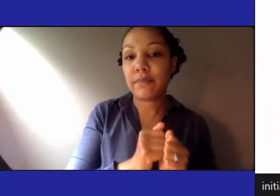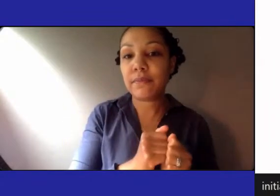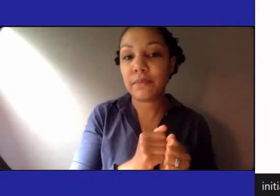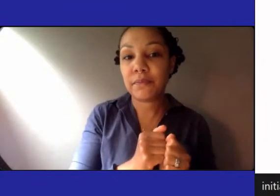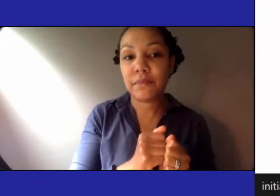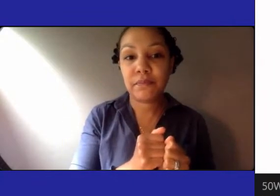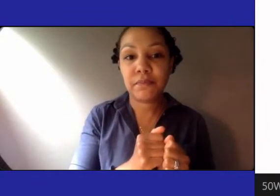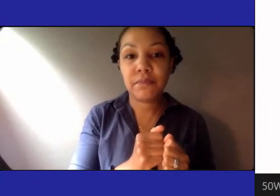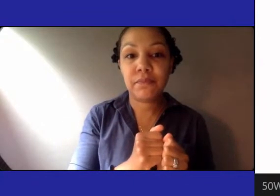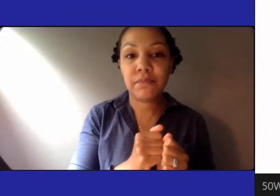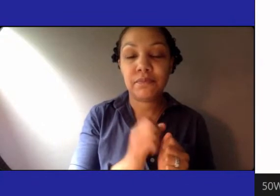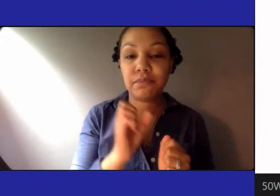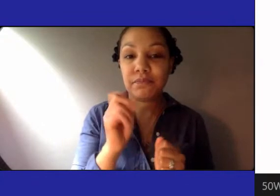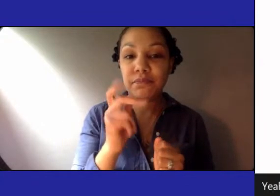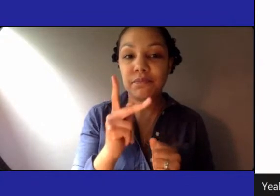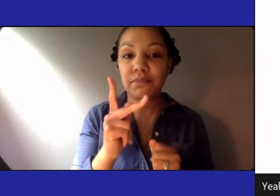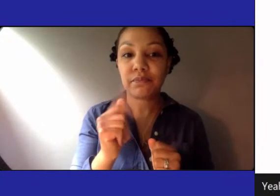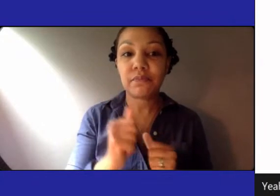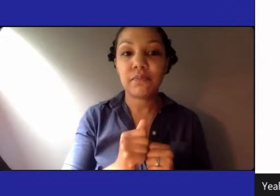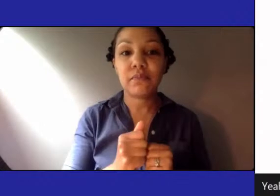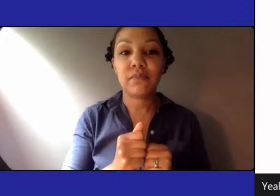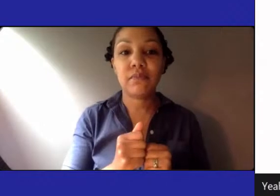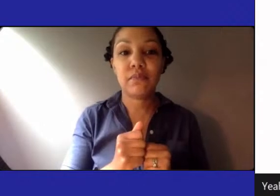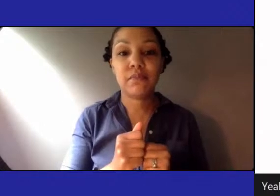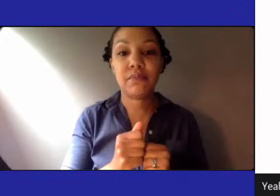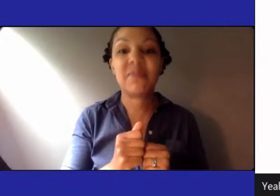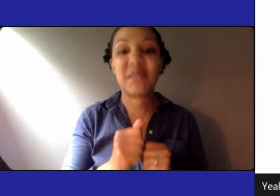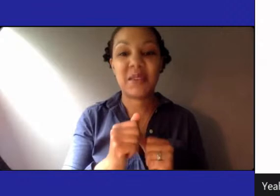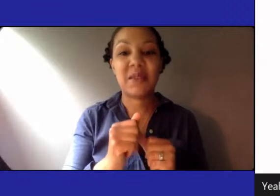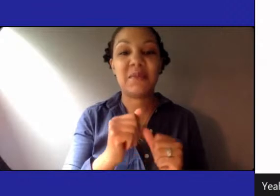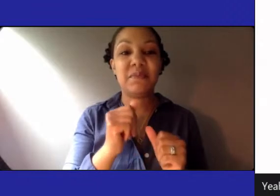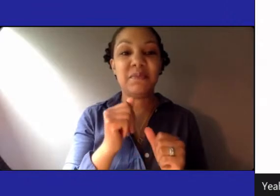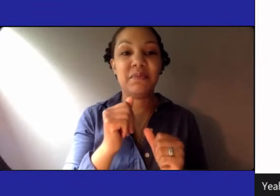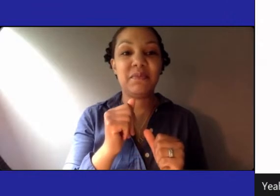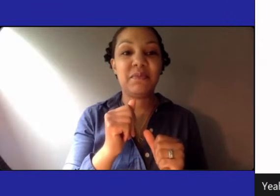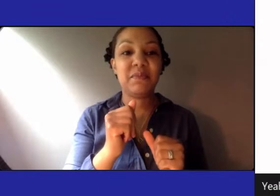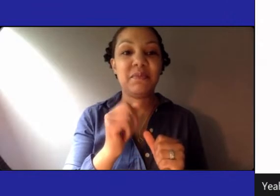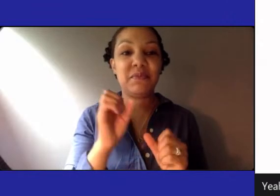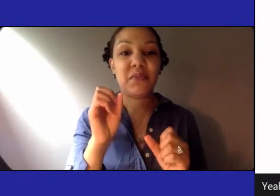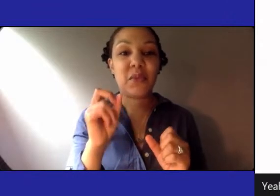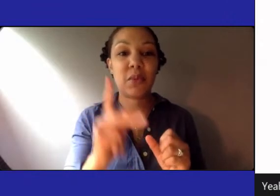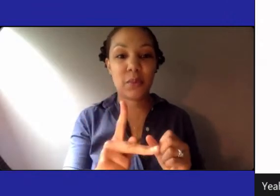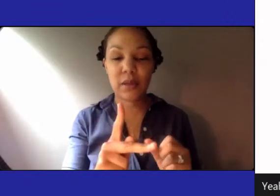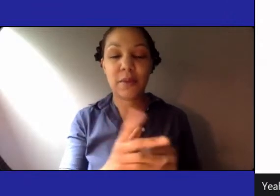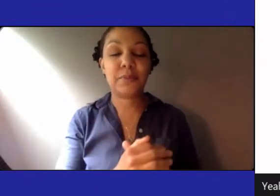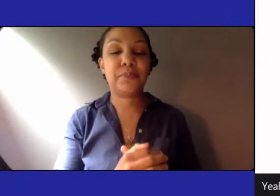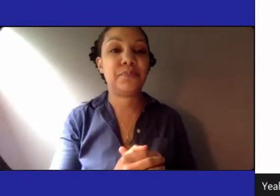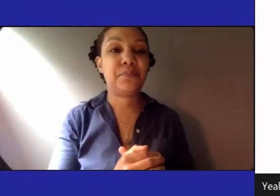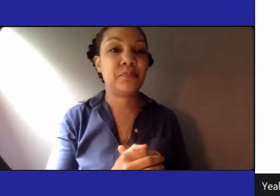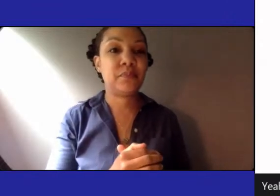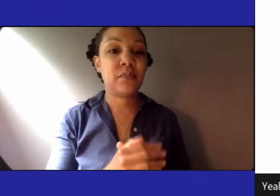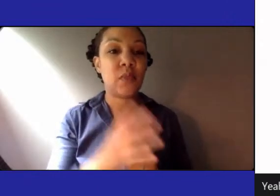Okay, we'll go with this. All right. So why telestroke?